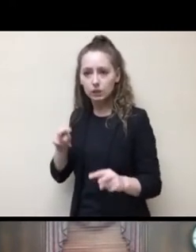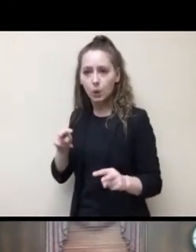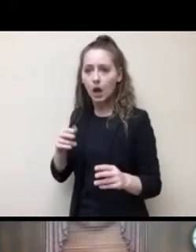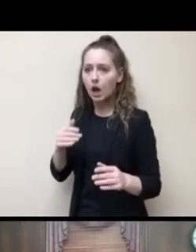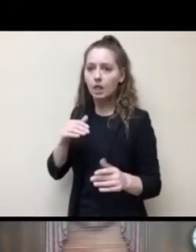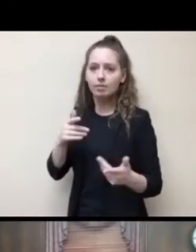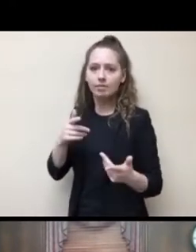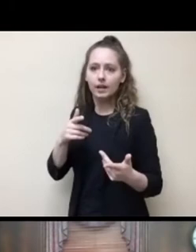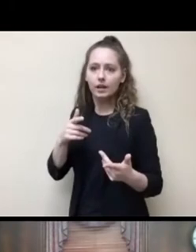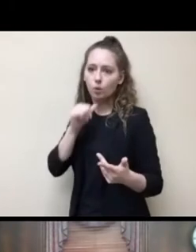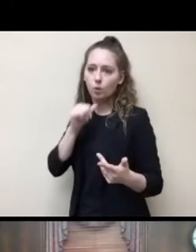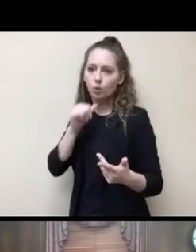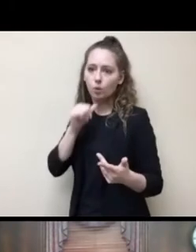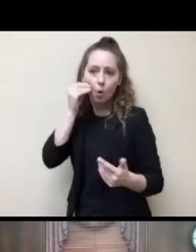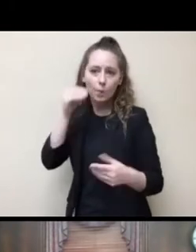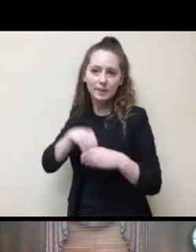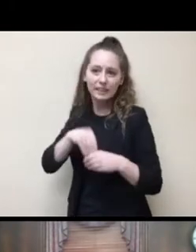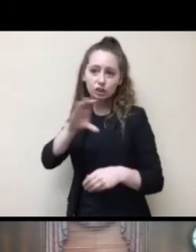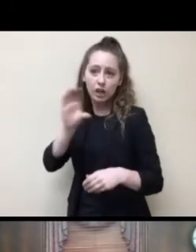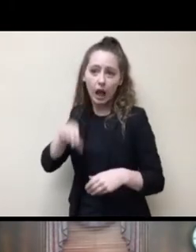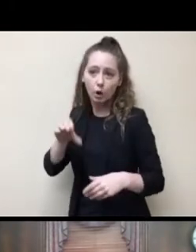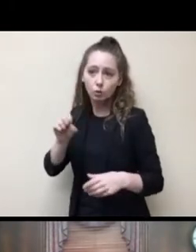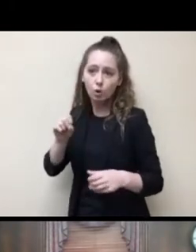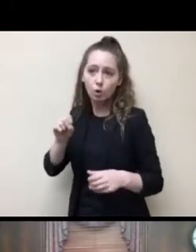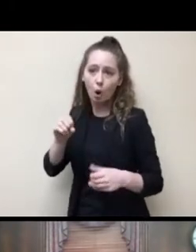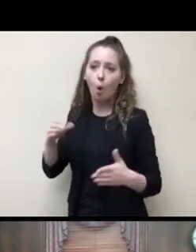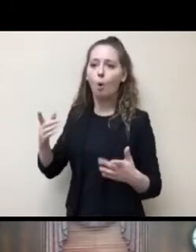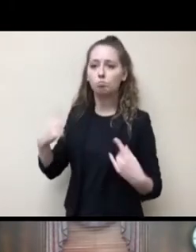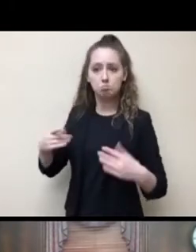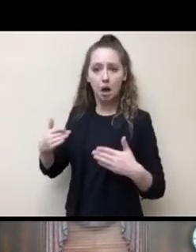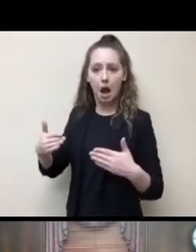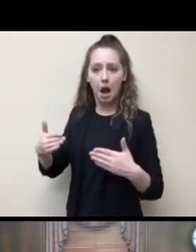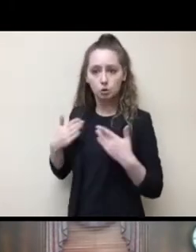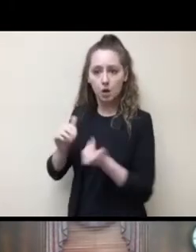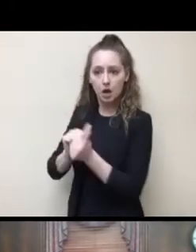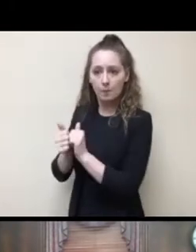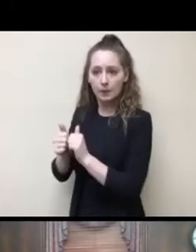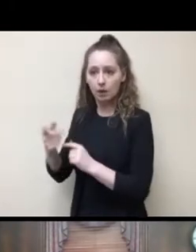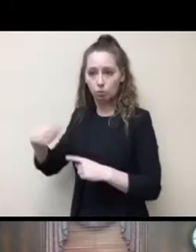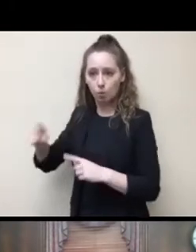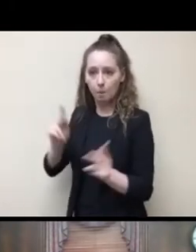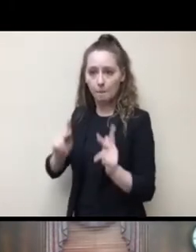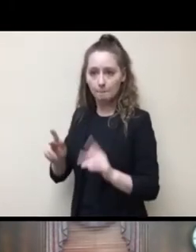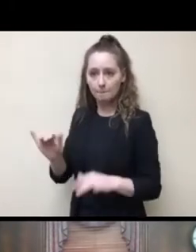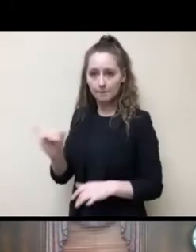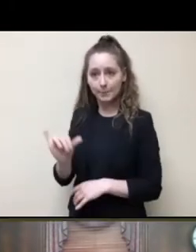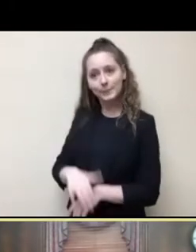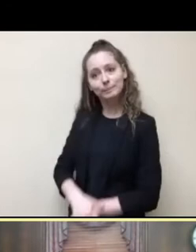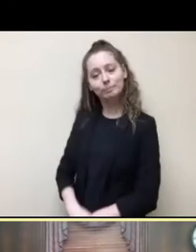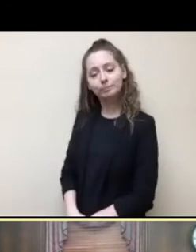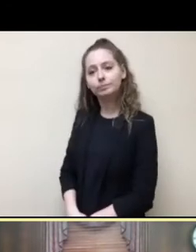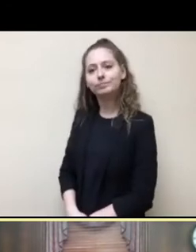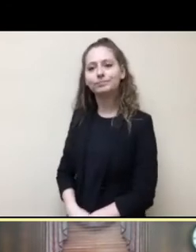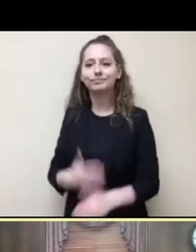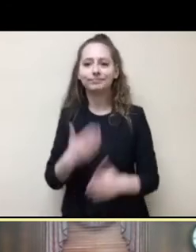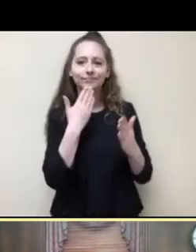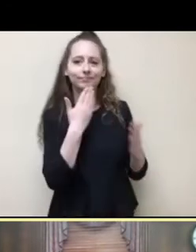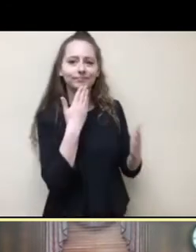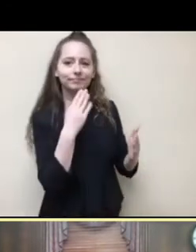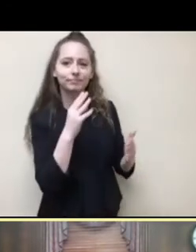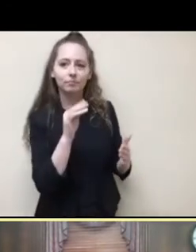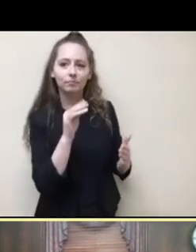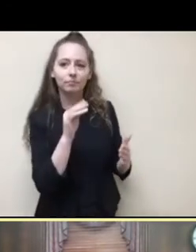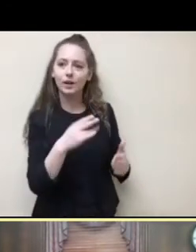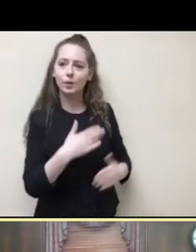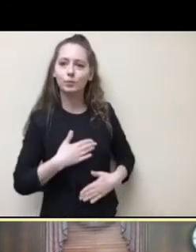So we're happy to accommodate those boaters as well. All right. Thank you, Mylon. Appreciate it.